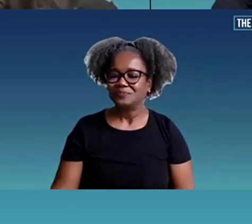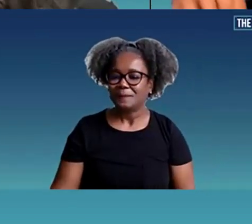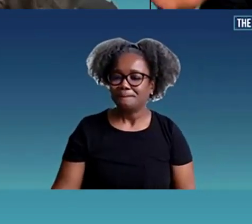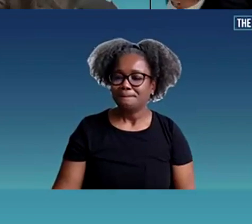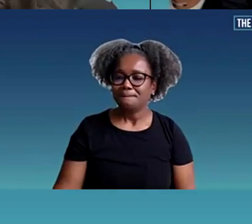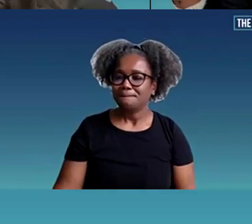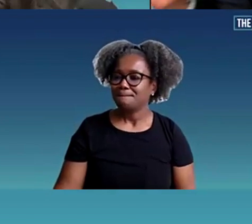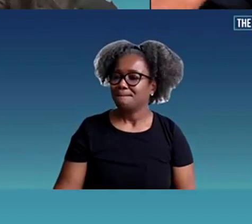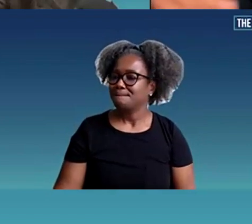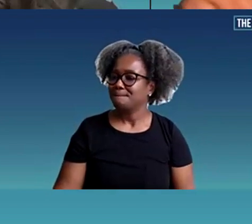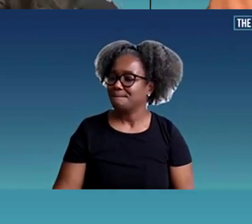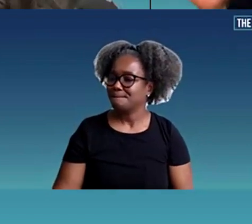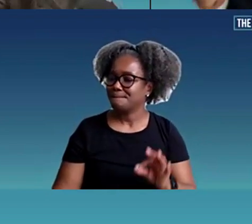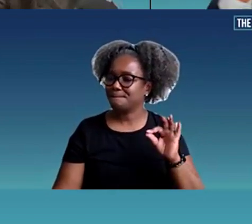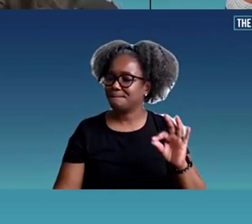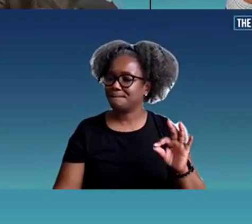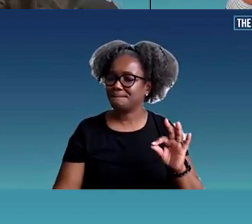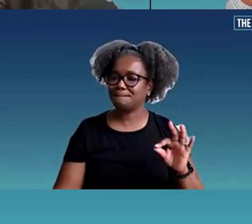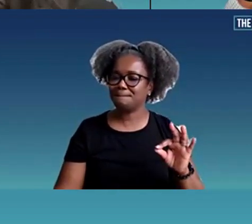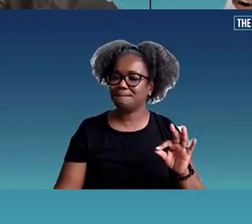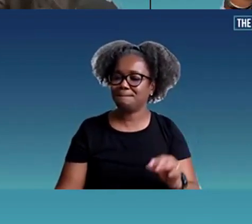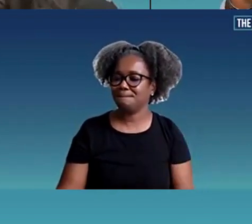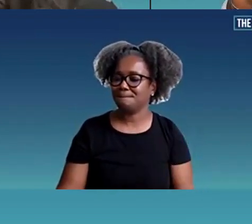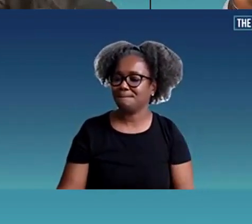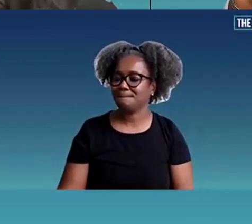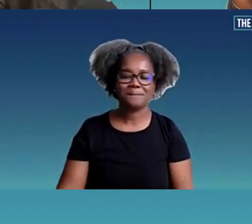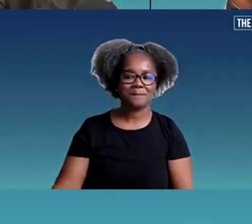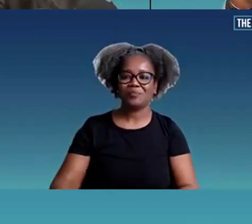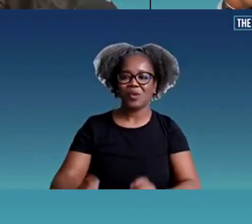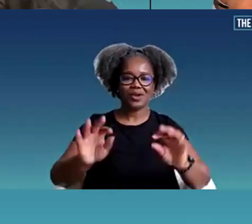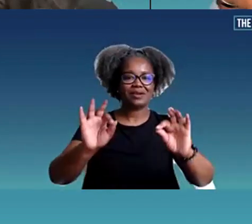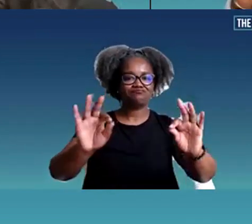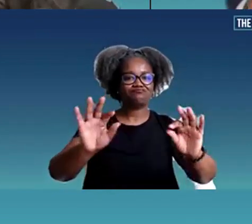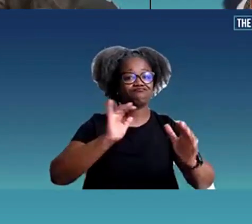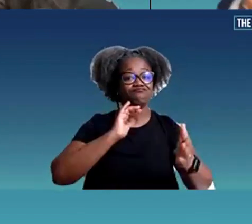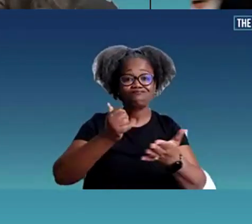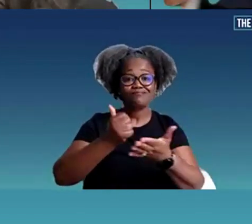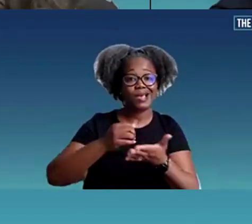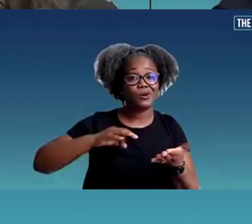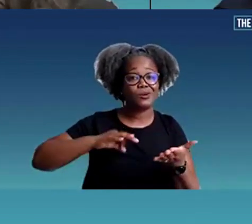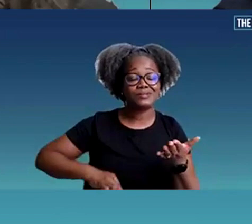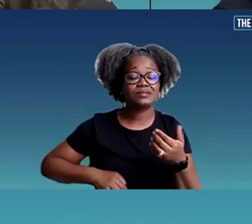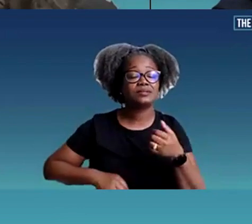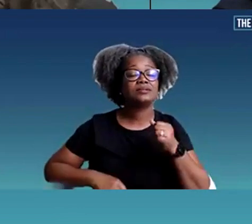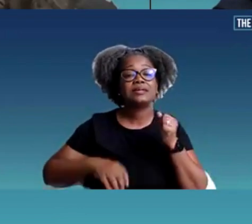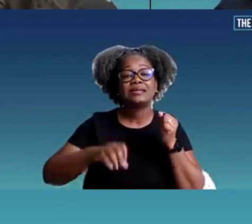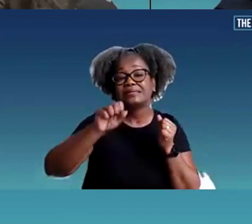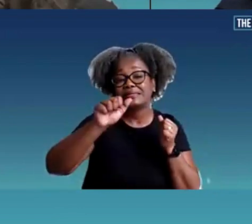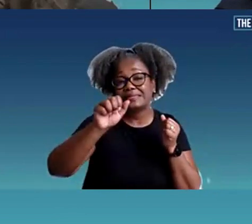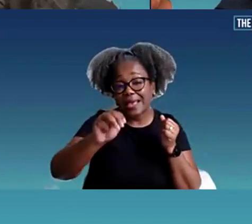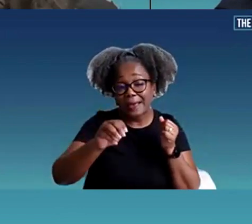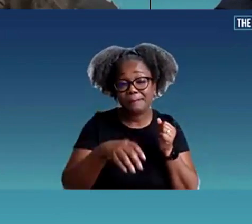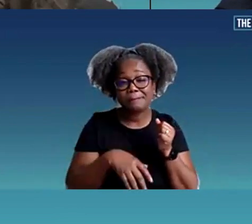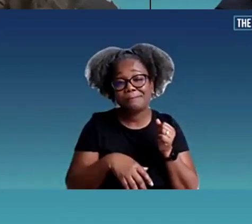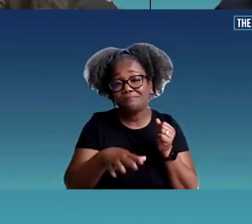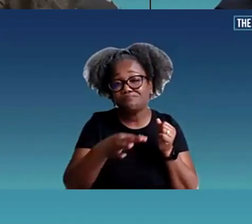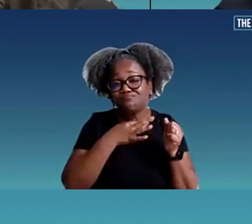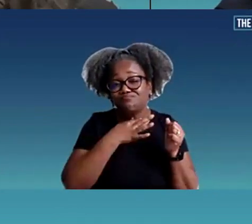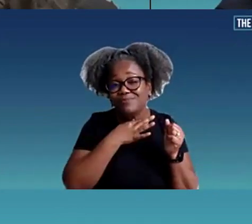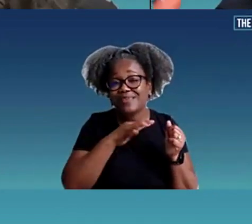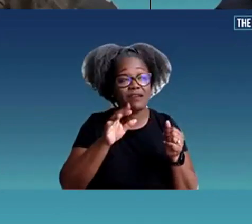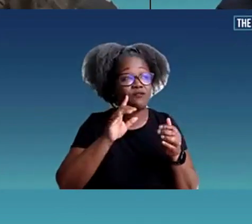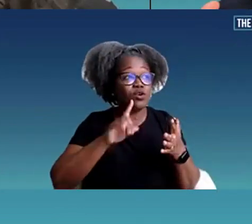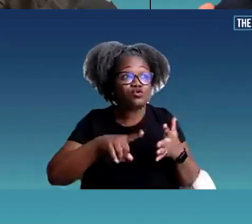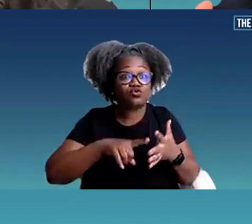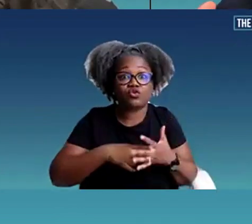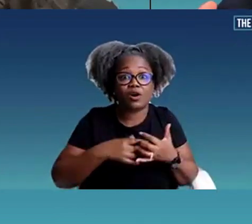All right, great. Very, very helpful. So Sam, tell me if we're just getting started on trying to collect